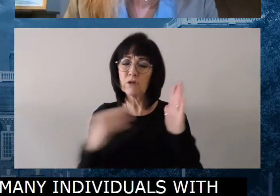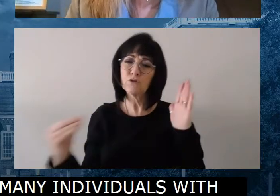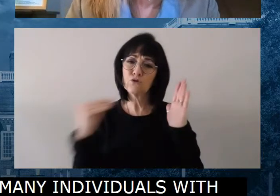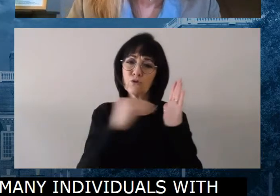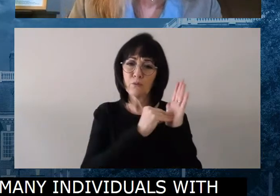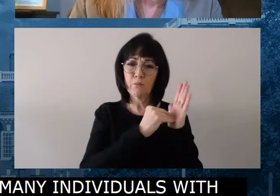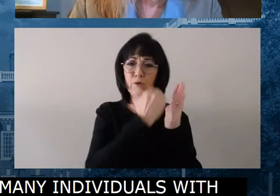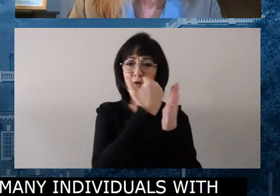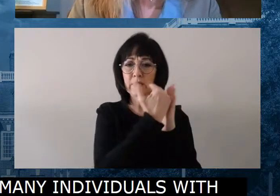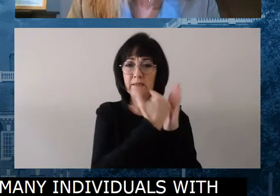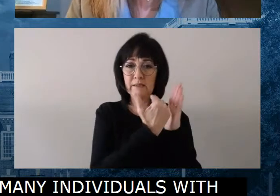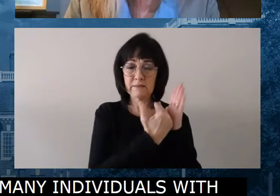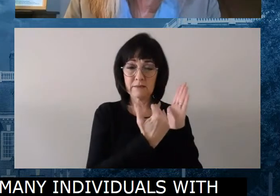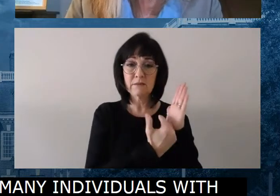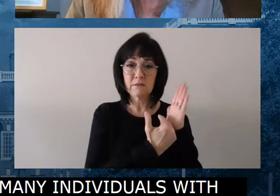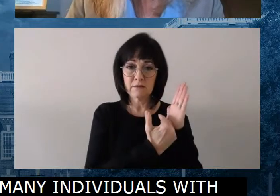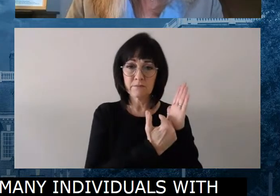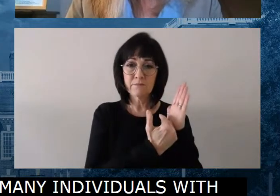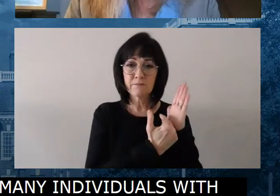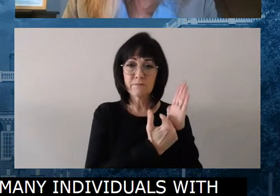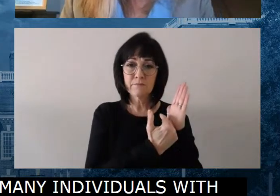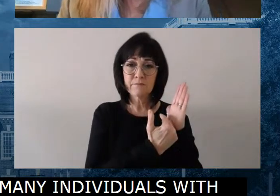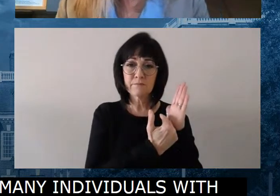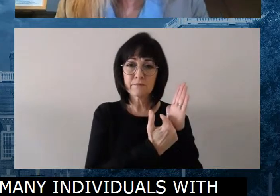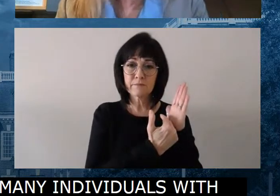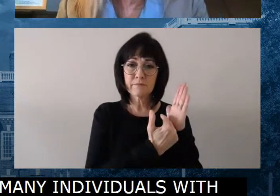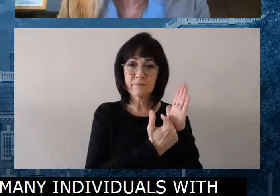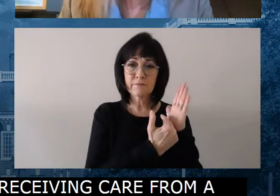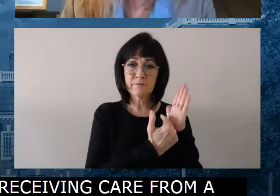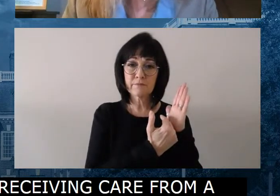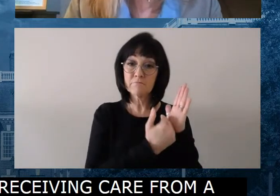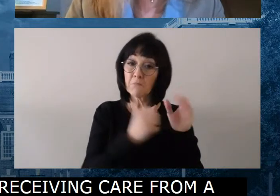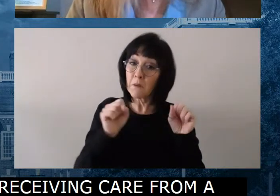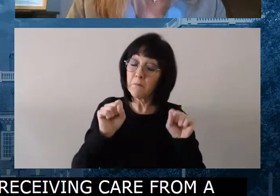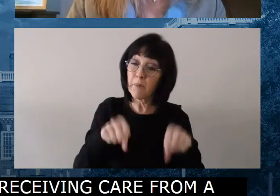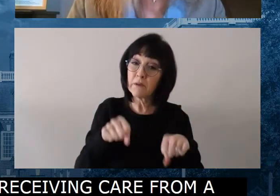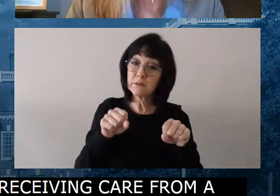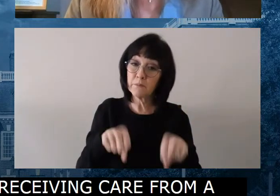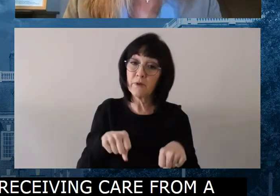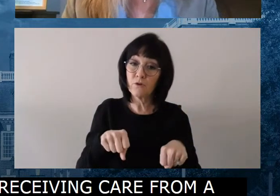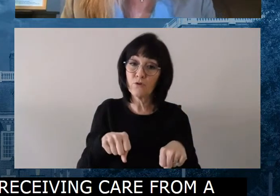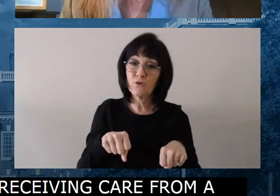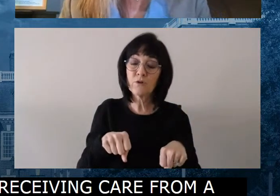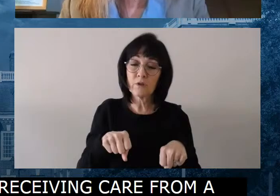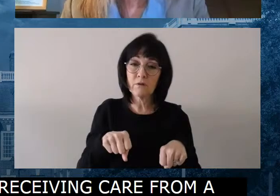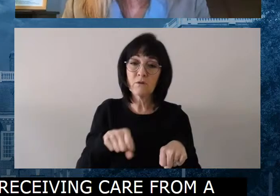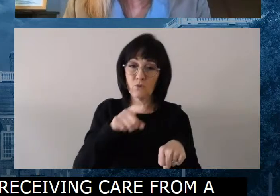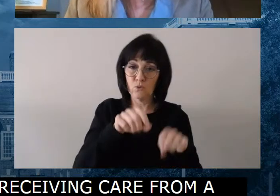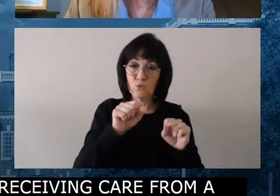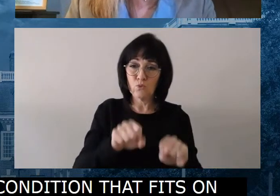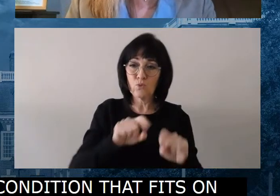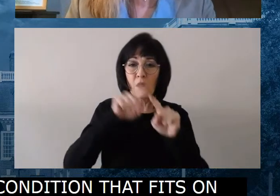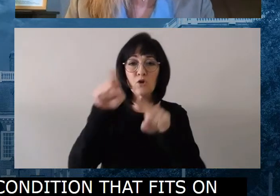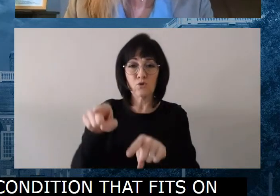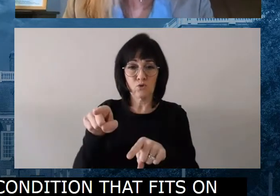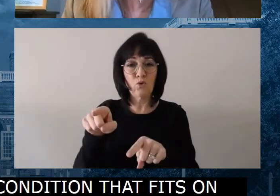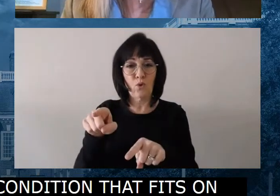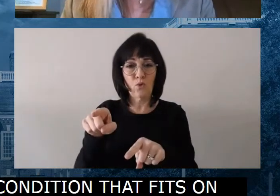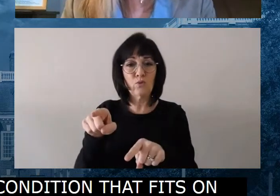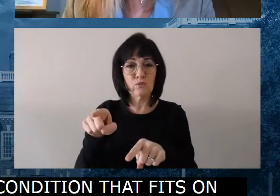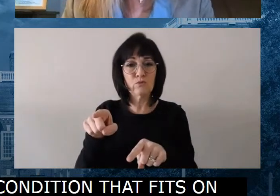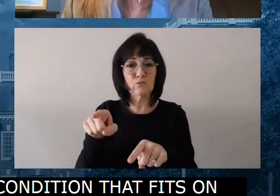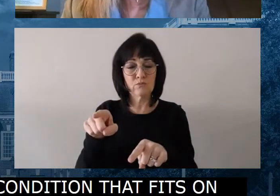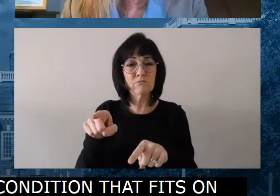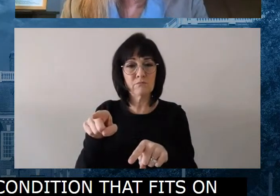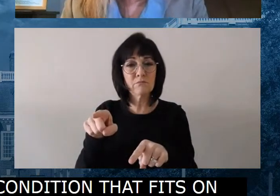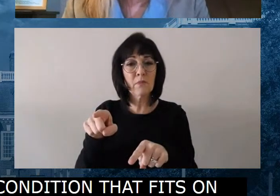condition that fits on that list, then there's also all of our health systems have agreed to take referrals